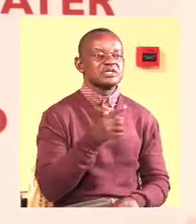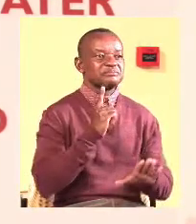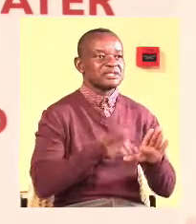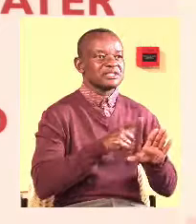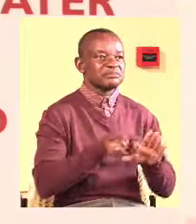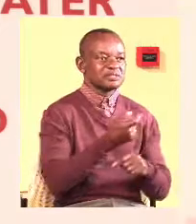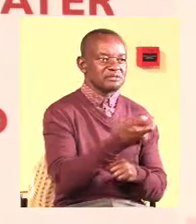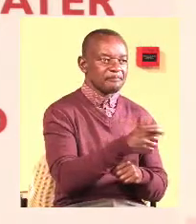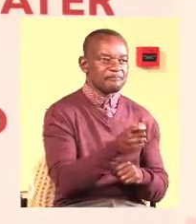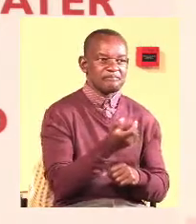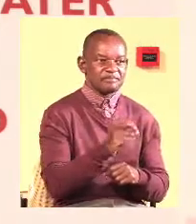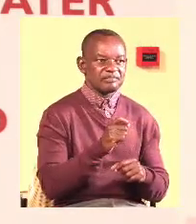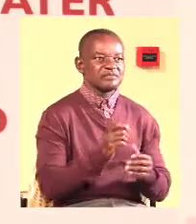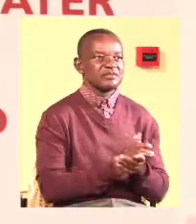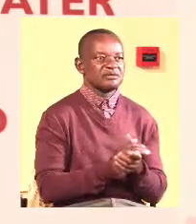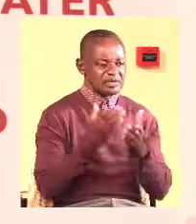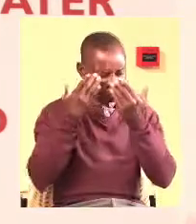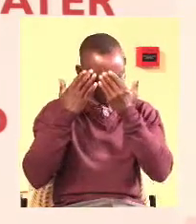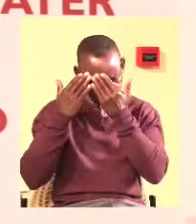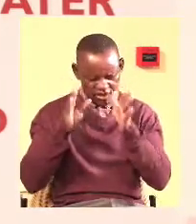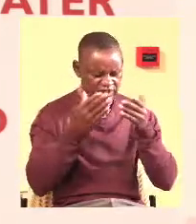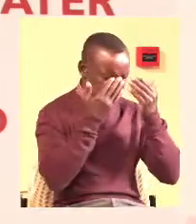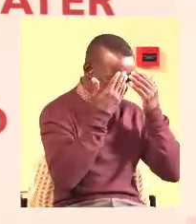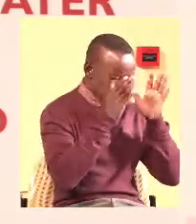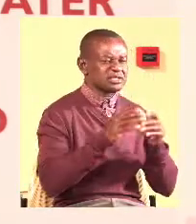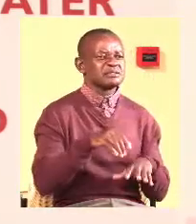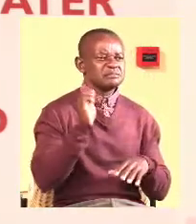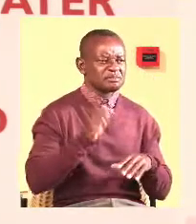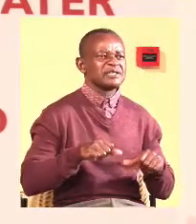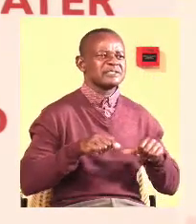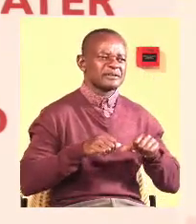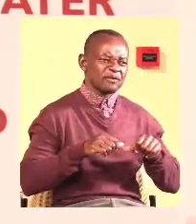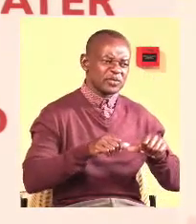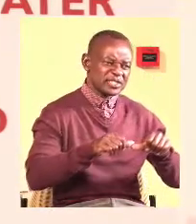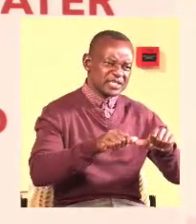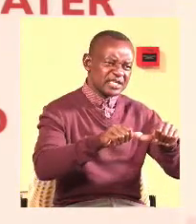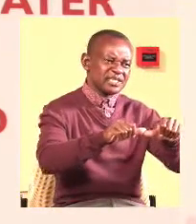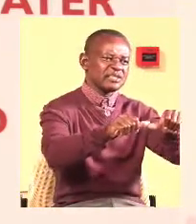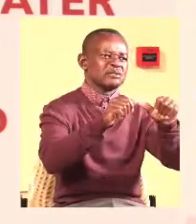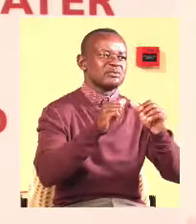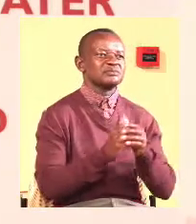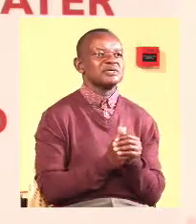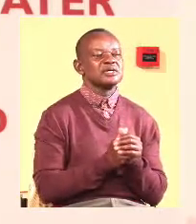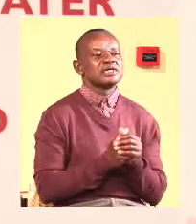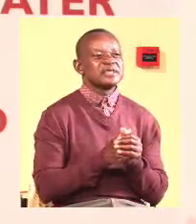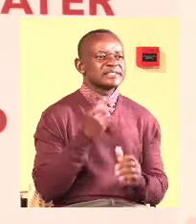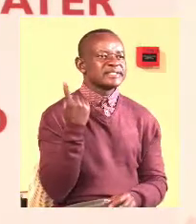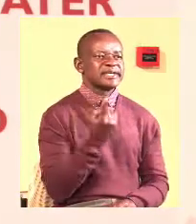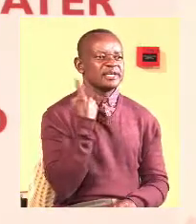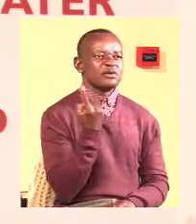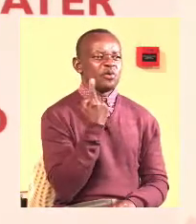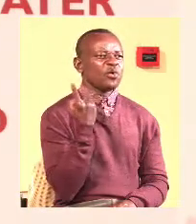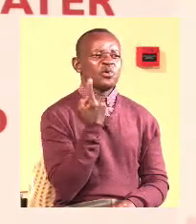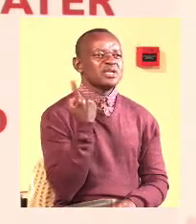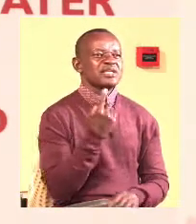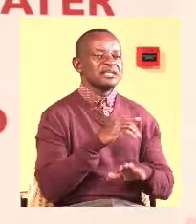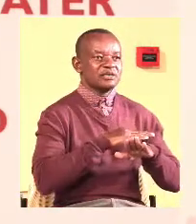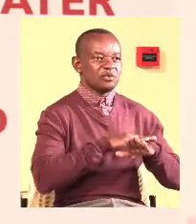for 6 months or so. So we should continue doing that, because it's the only way how we can win with